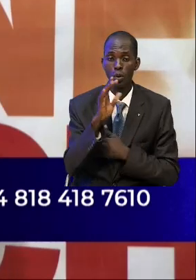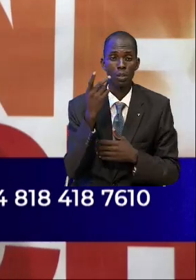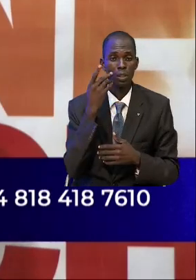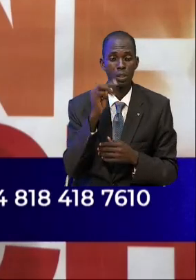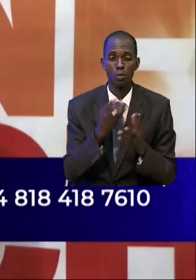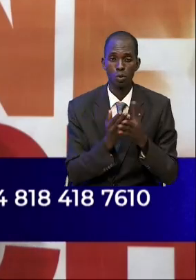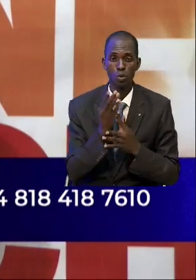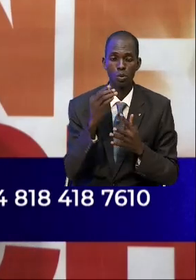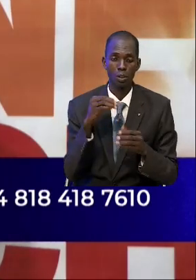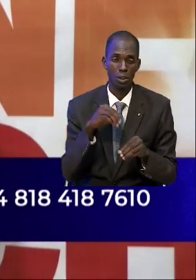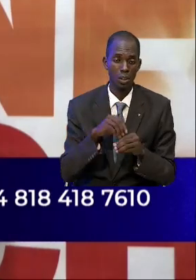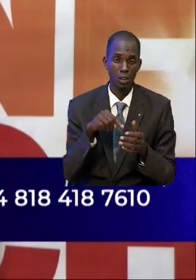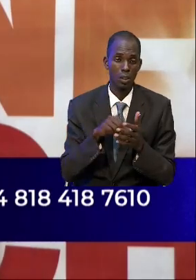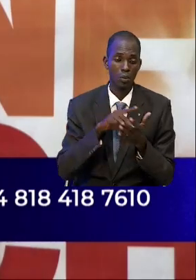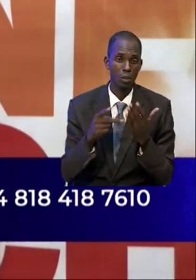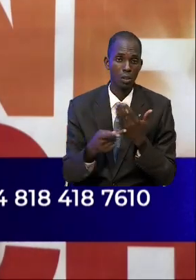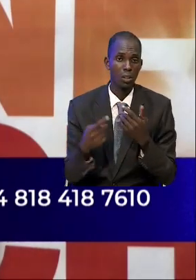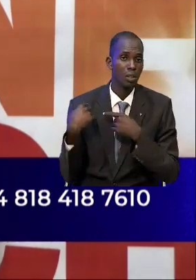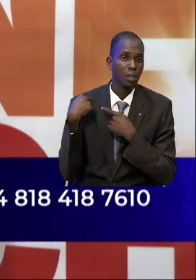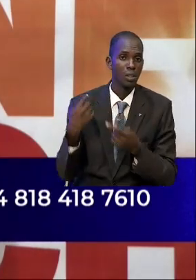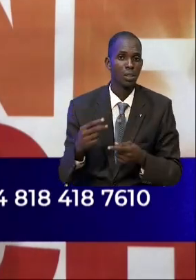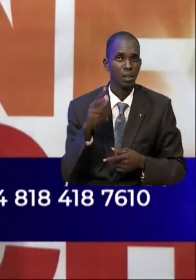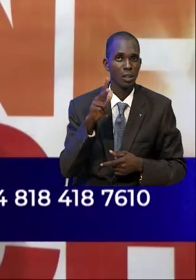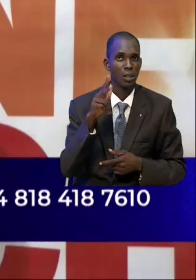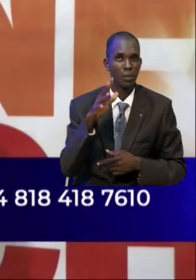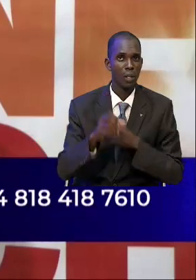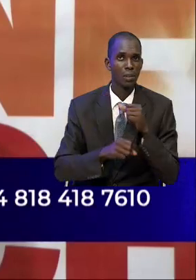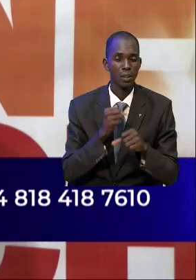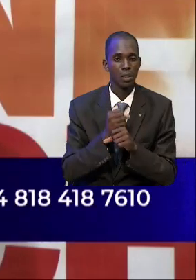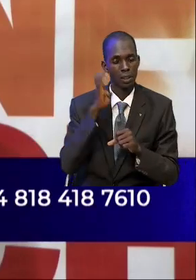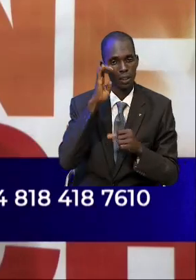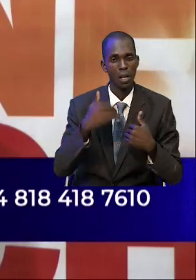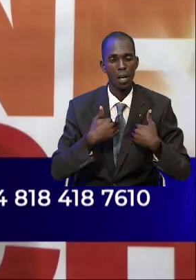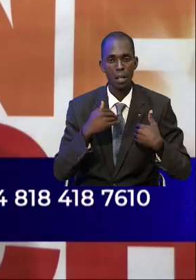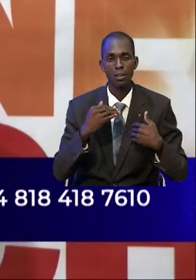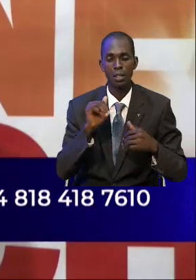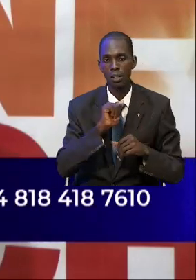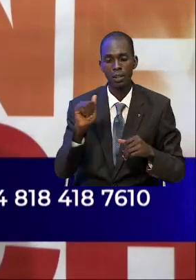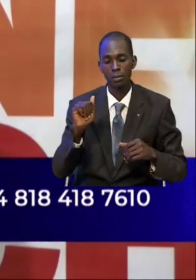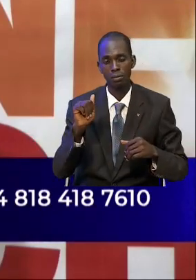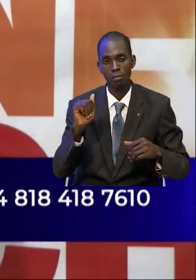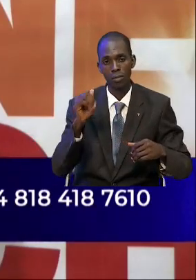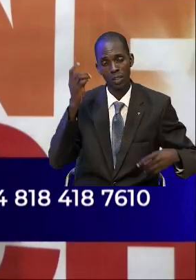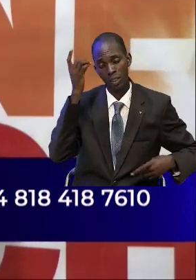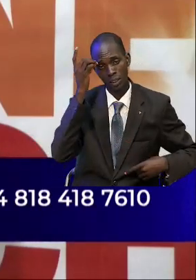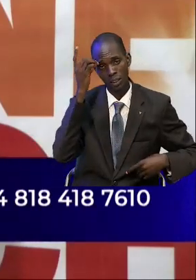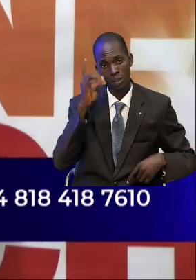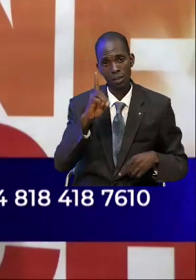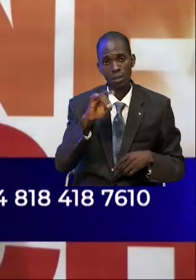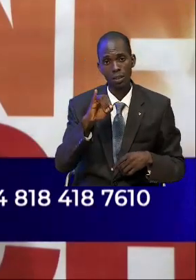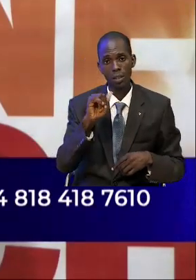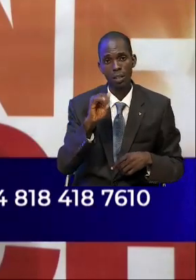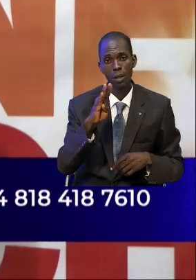Really, God saw me through in this program. Since 25 years, I've been suffering from